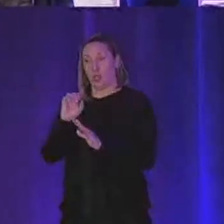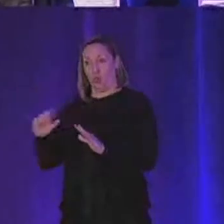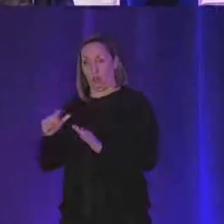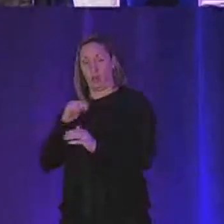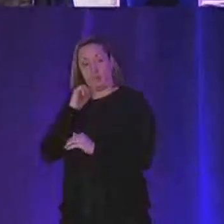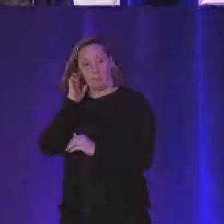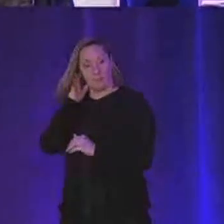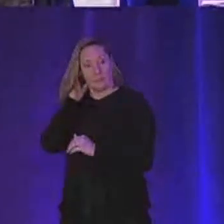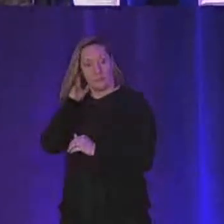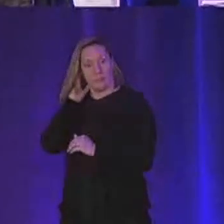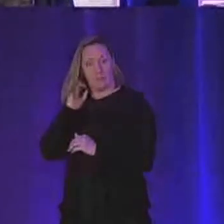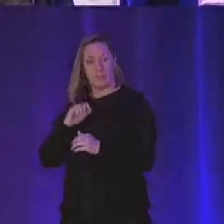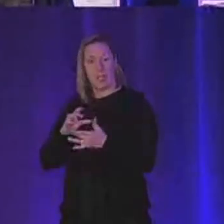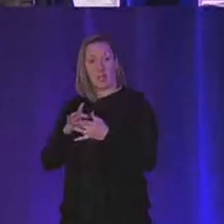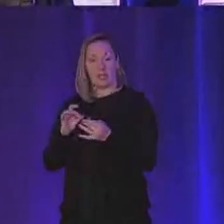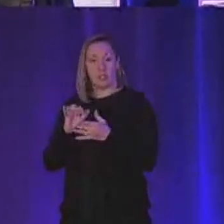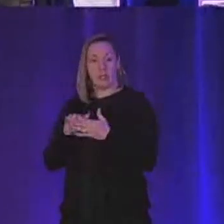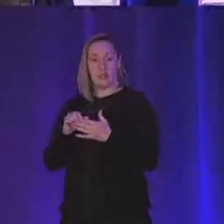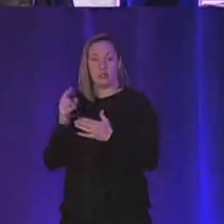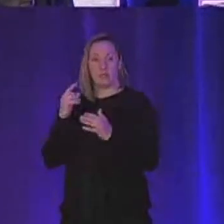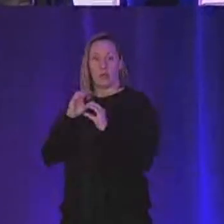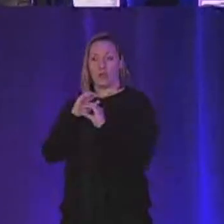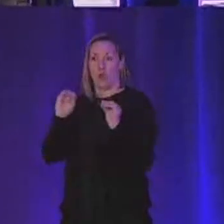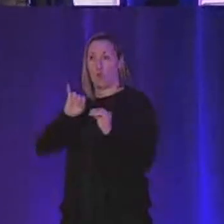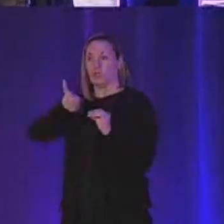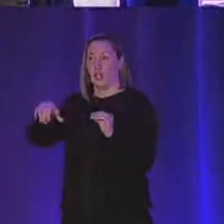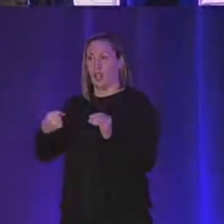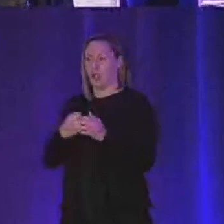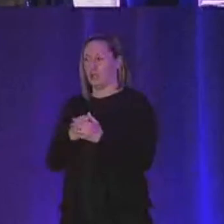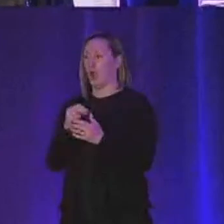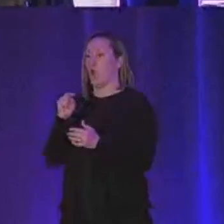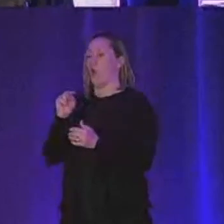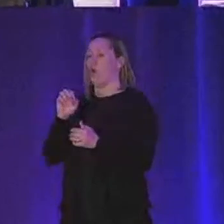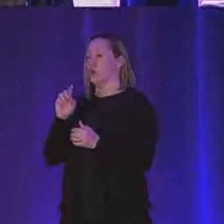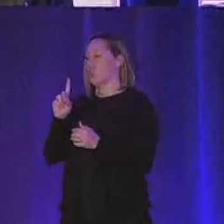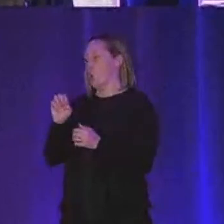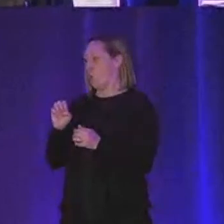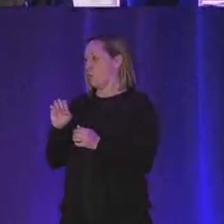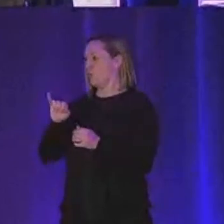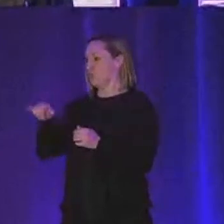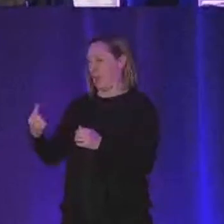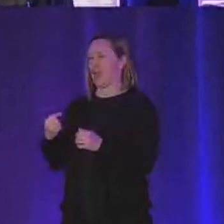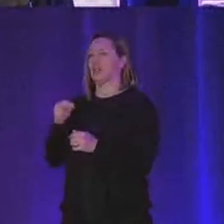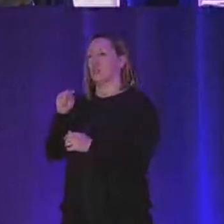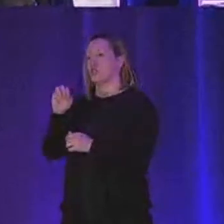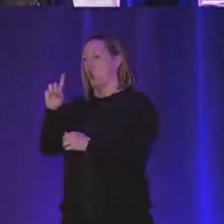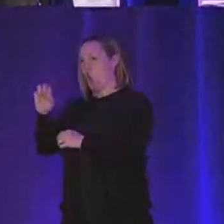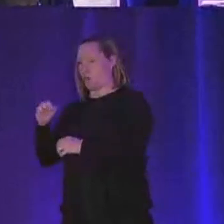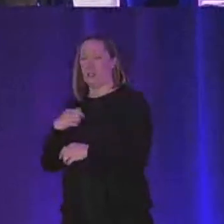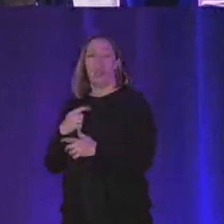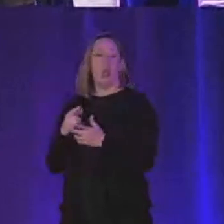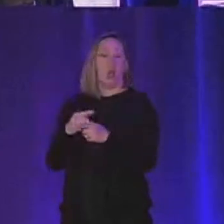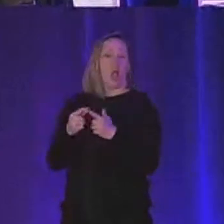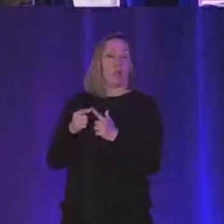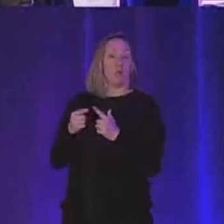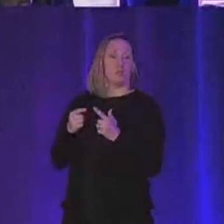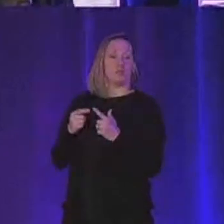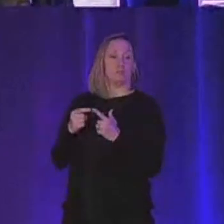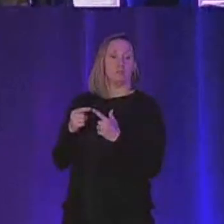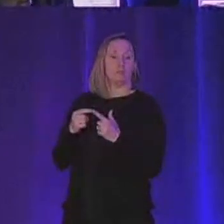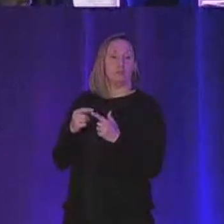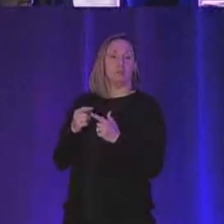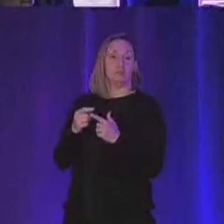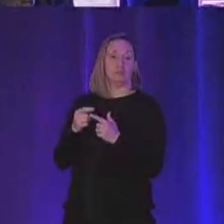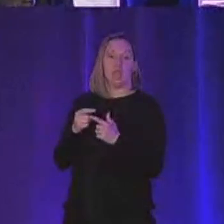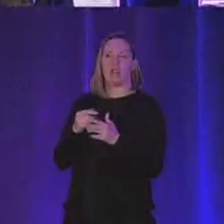And I'll say this is for Node.js. This is Node. And then I want to compile my server and client at the same time. So I'll just have a general